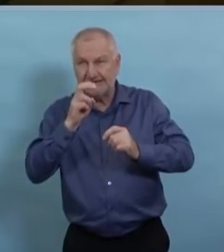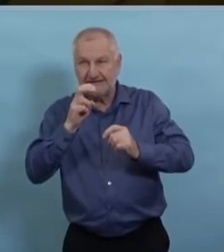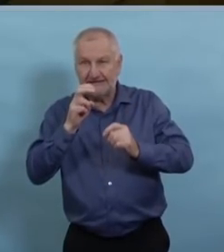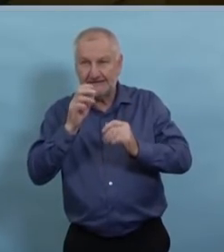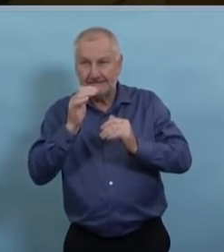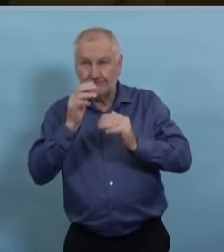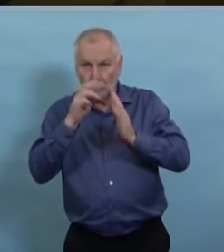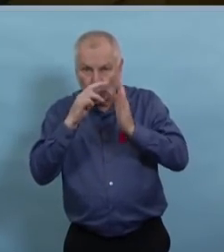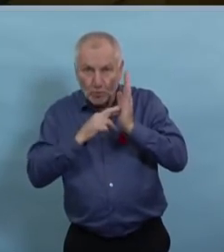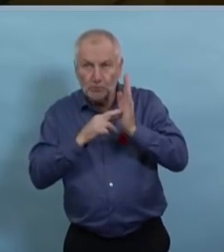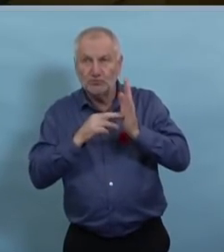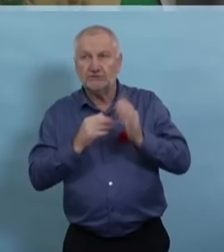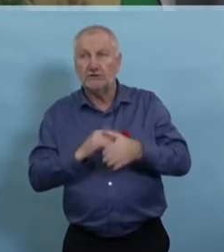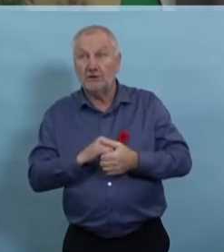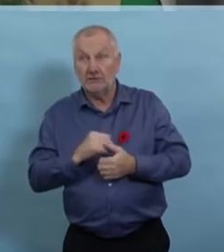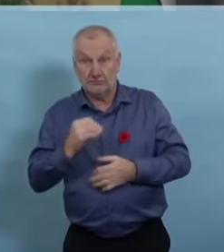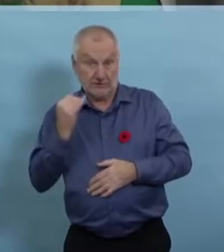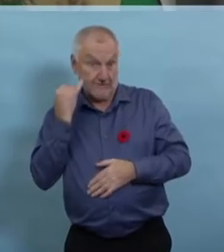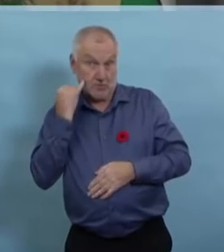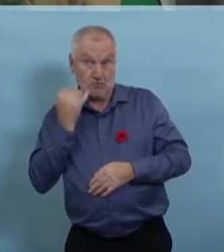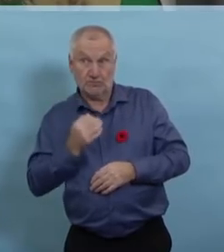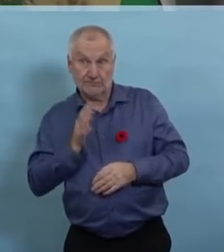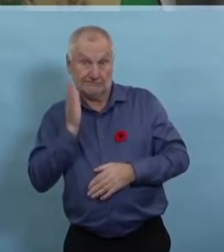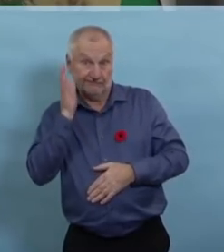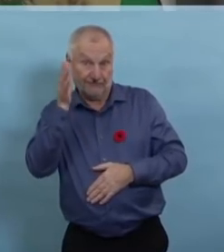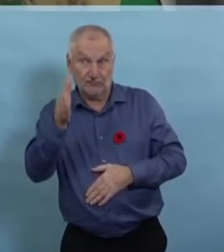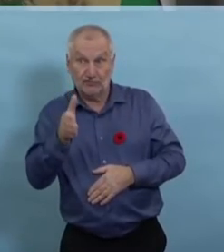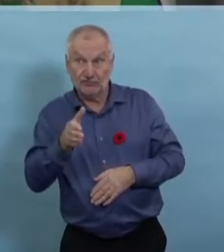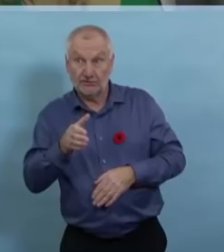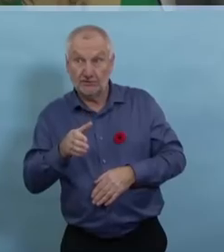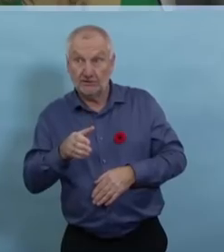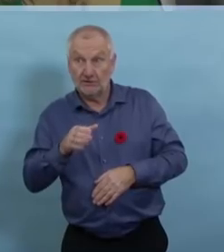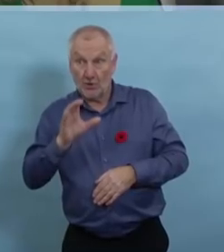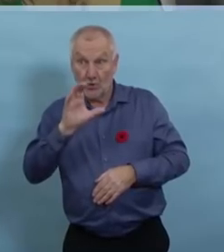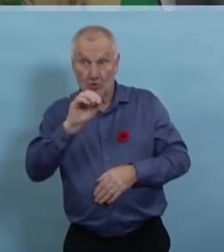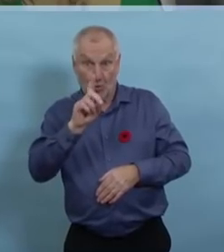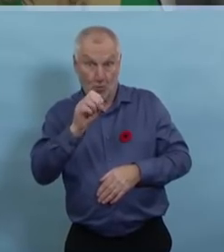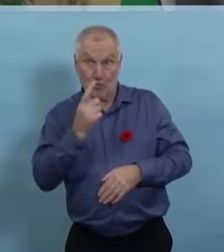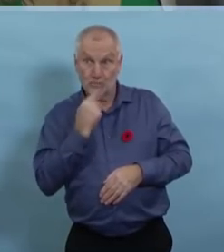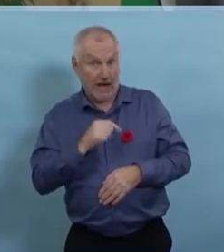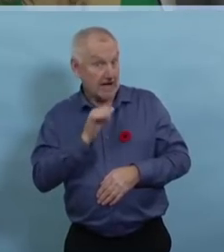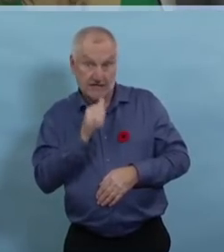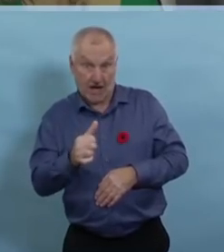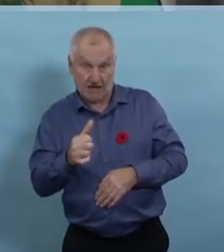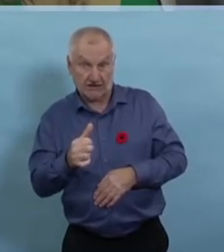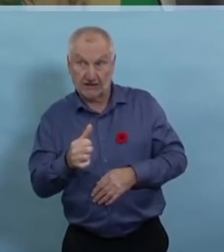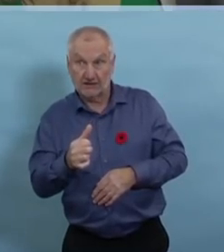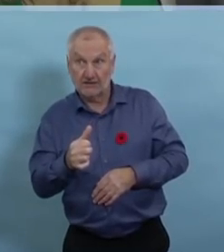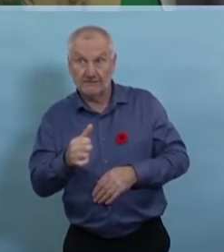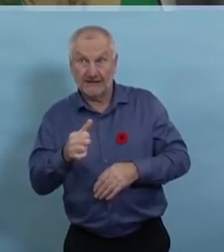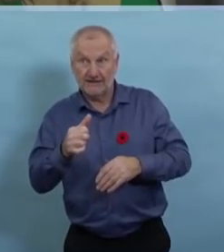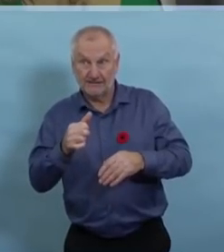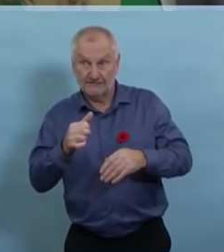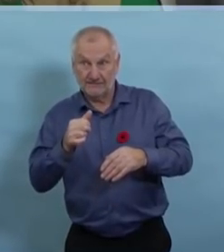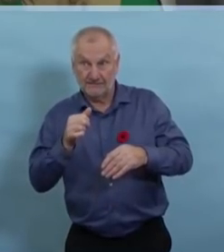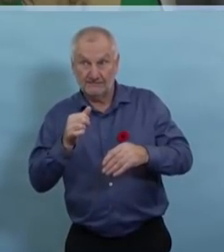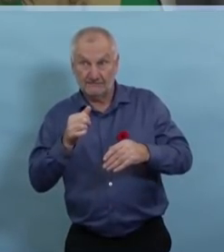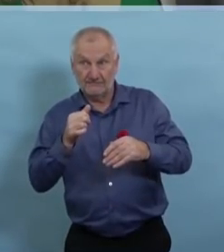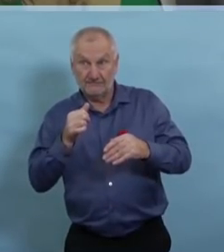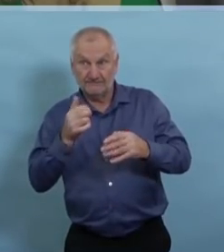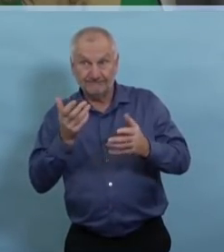if we're not in code red? So we'll continue. Thanks, Jeff, for the three questions. I mean, we'll continue to